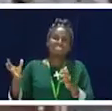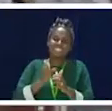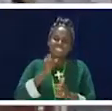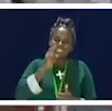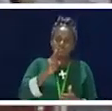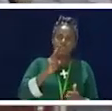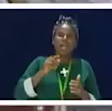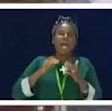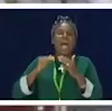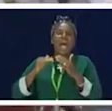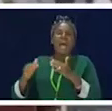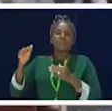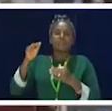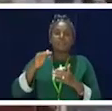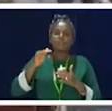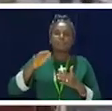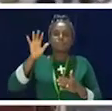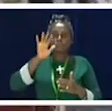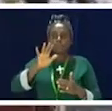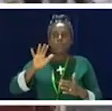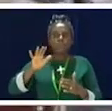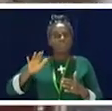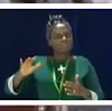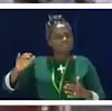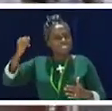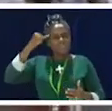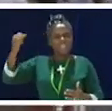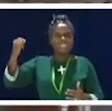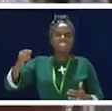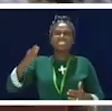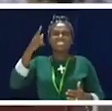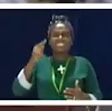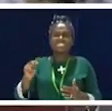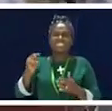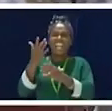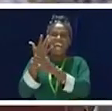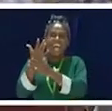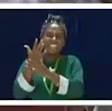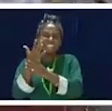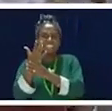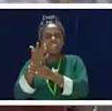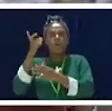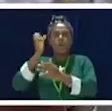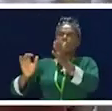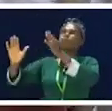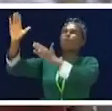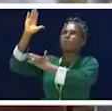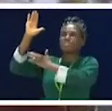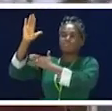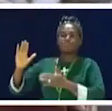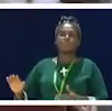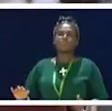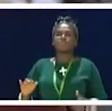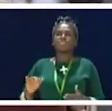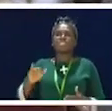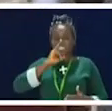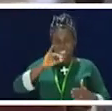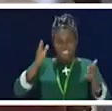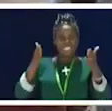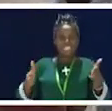take you beyond your wildest imagination, the everlasting arm of God is in the house